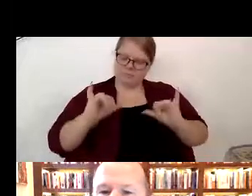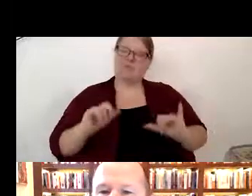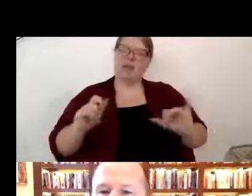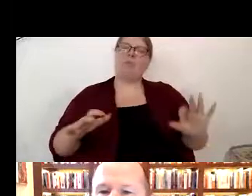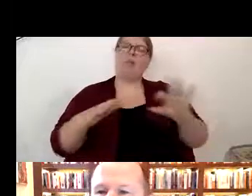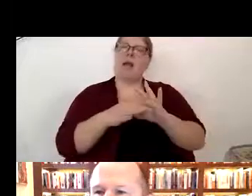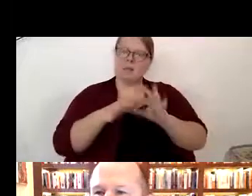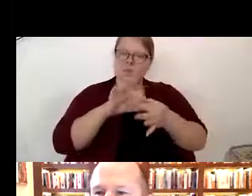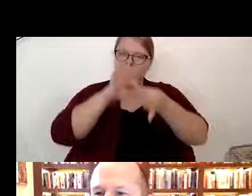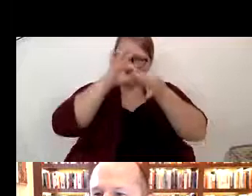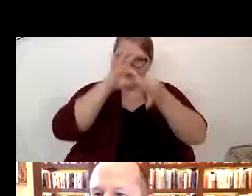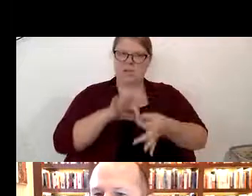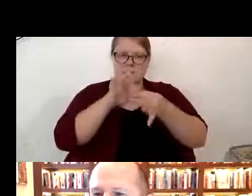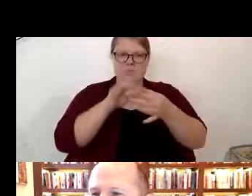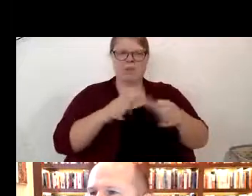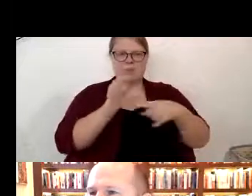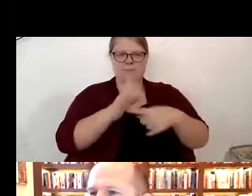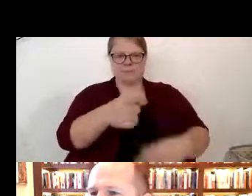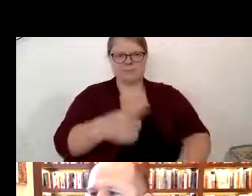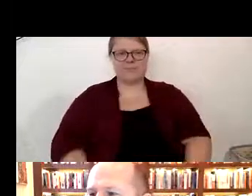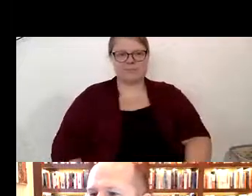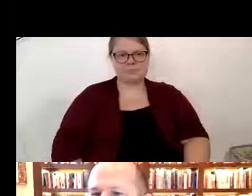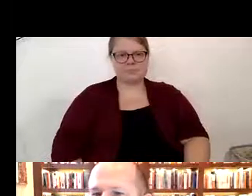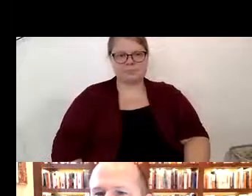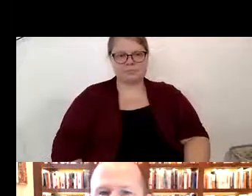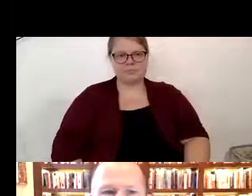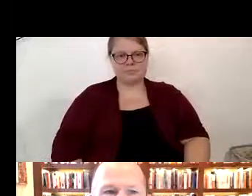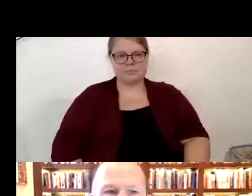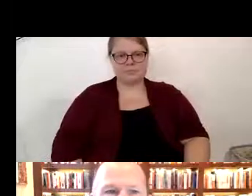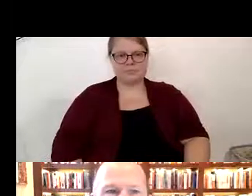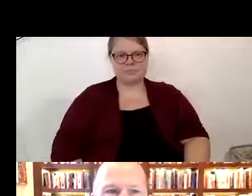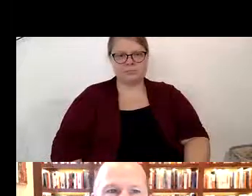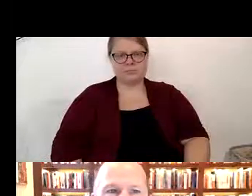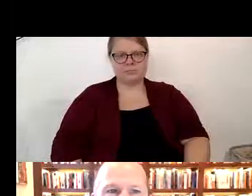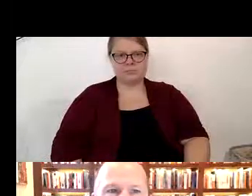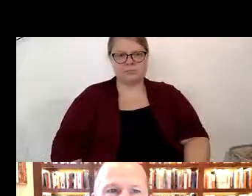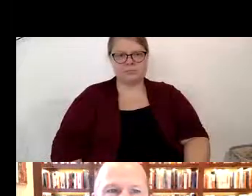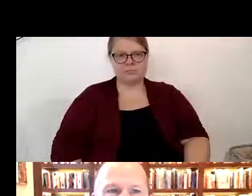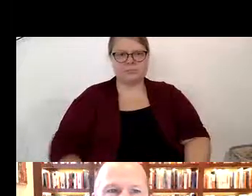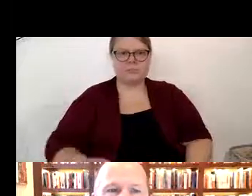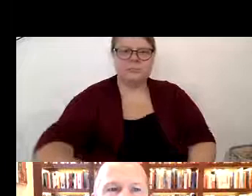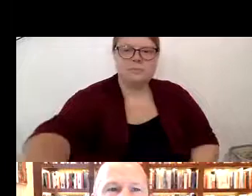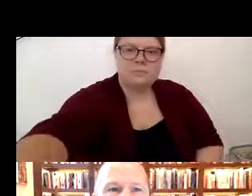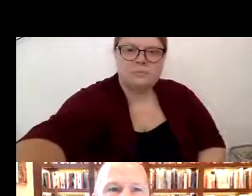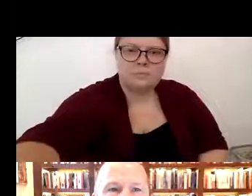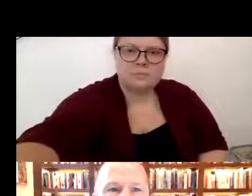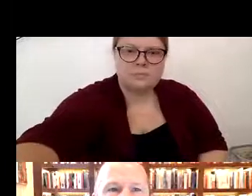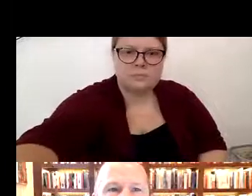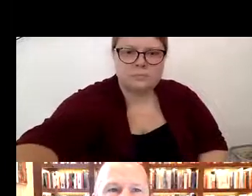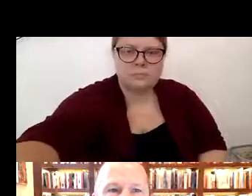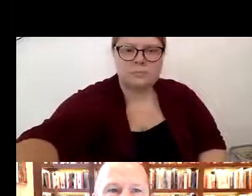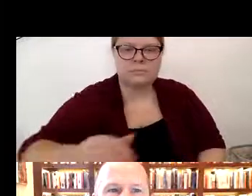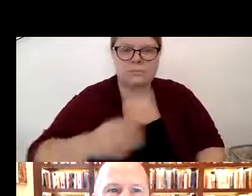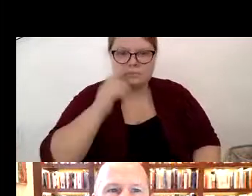mindfulness. I'm going to try to just play this. How it goes. Sand floor. Big sucker. Sand floor.